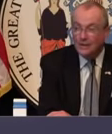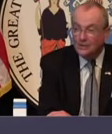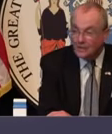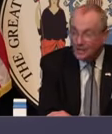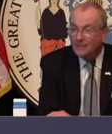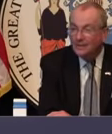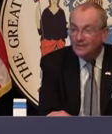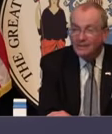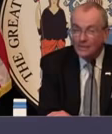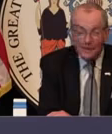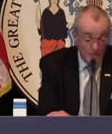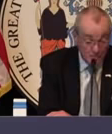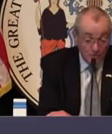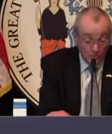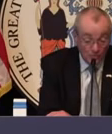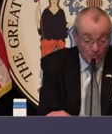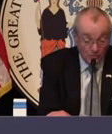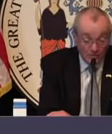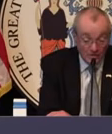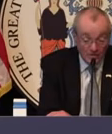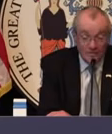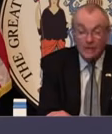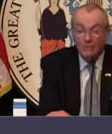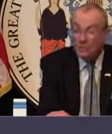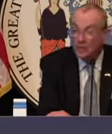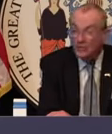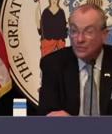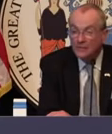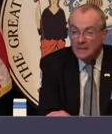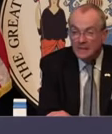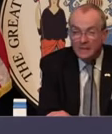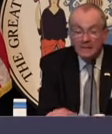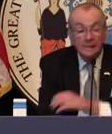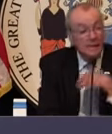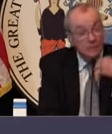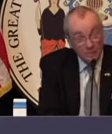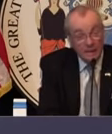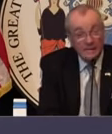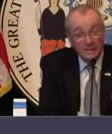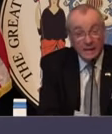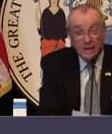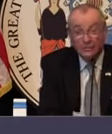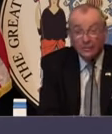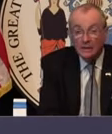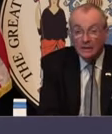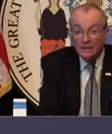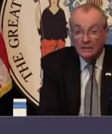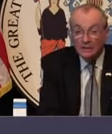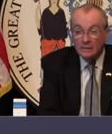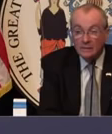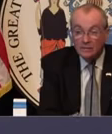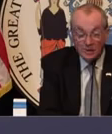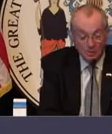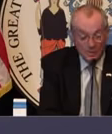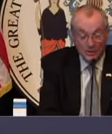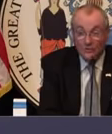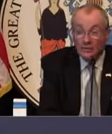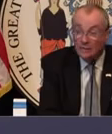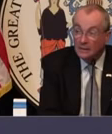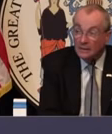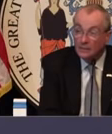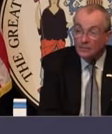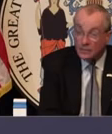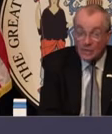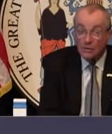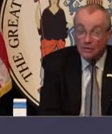by the company you keep, the other guest speaker was Speaker Nancy Pelosi. And again, we made the case, Speaker